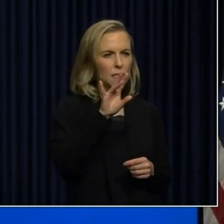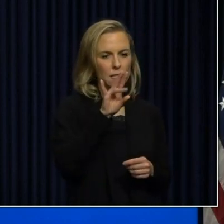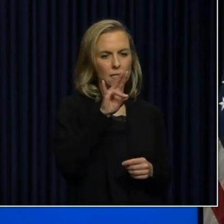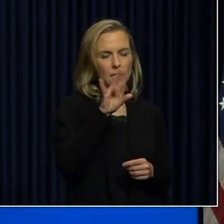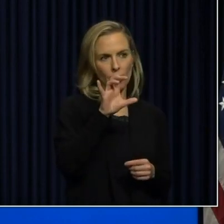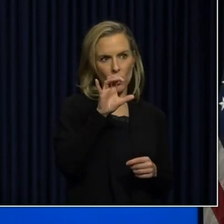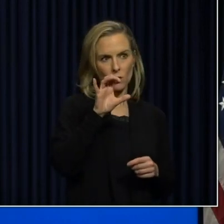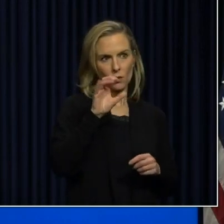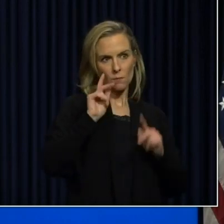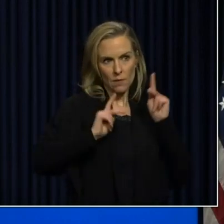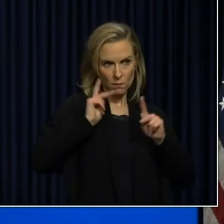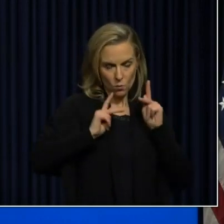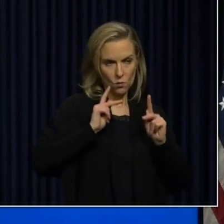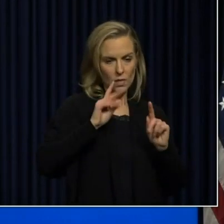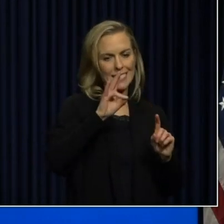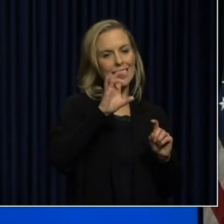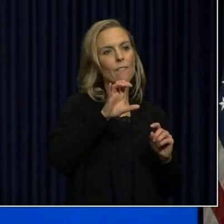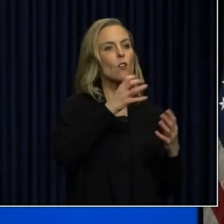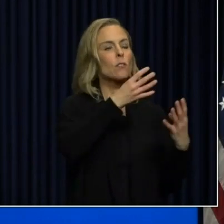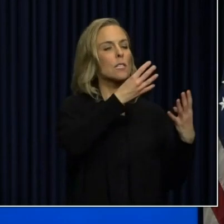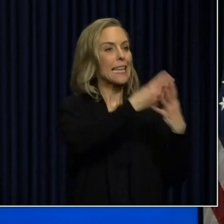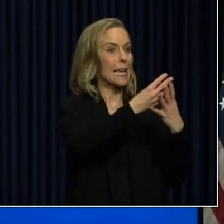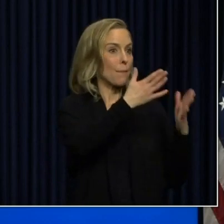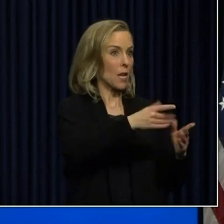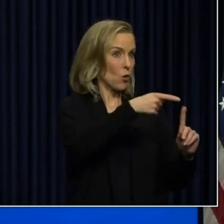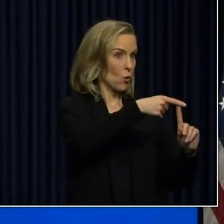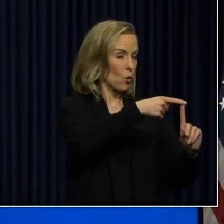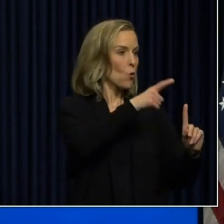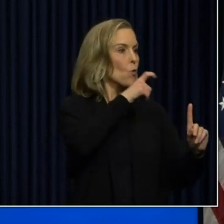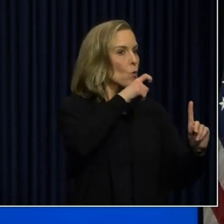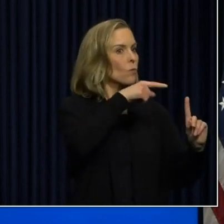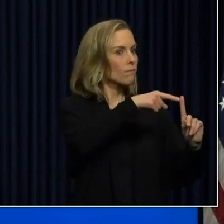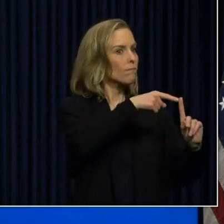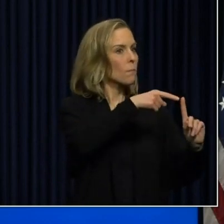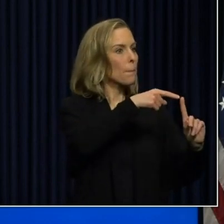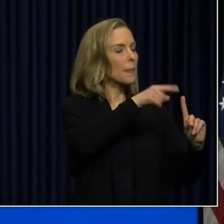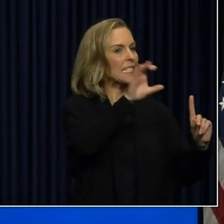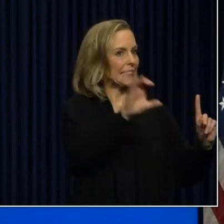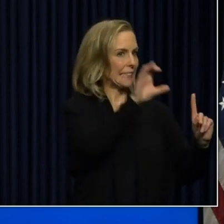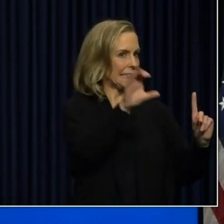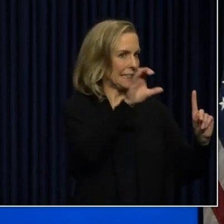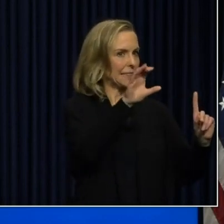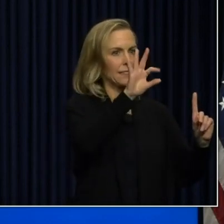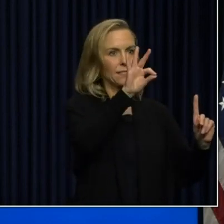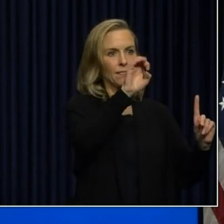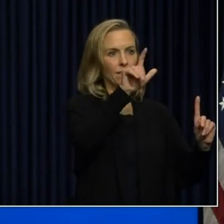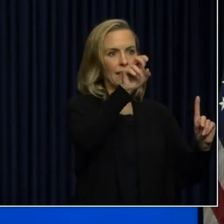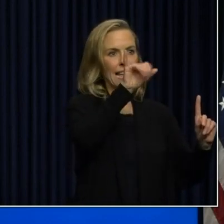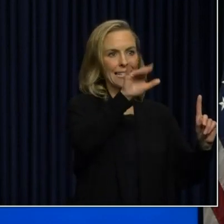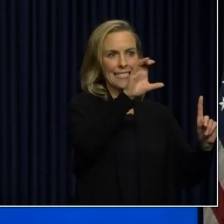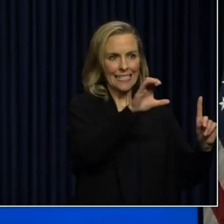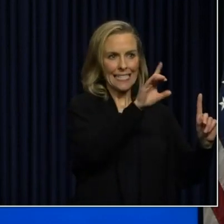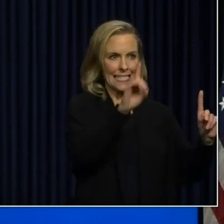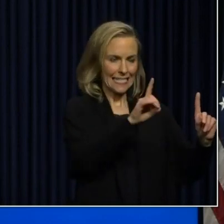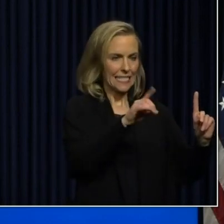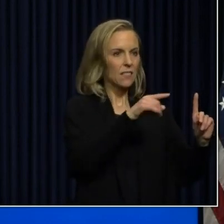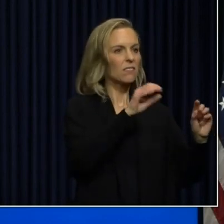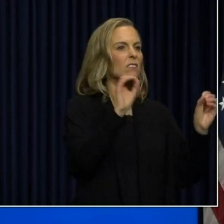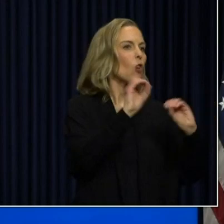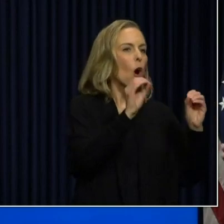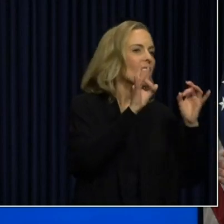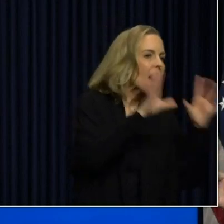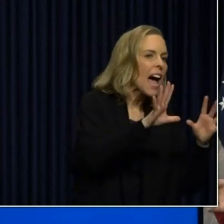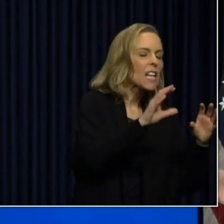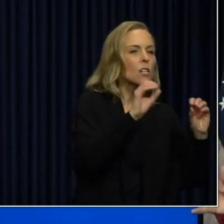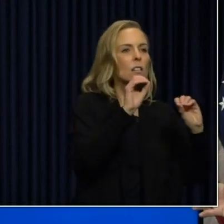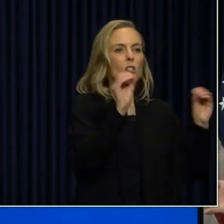C and individuals that had been convicted of a C and D felony, nonviolent, non-sexual, that